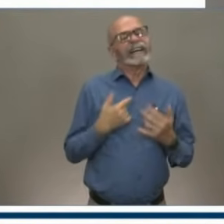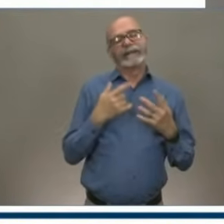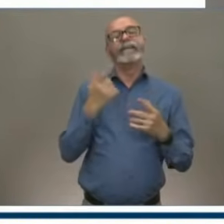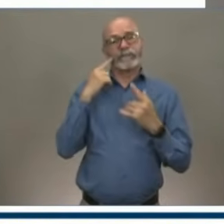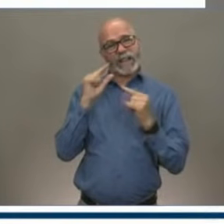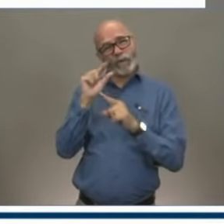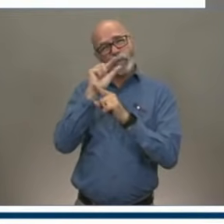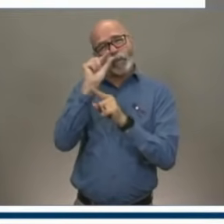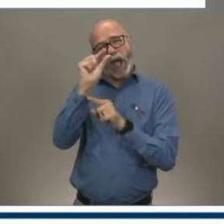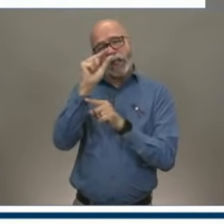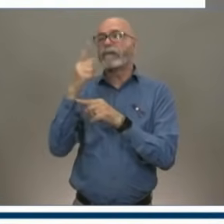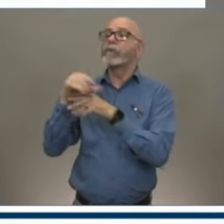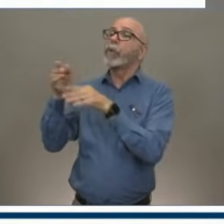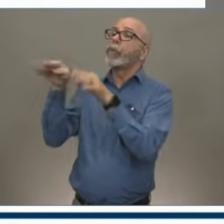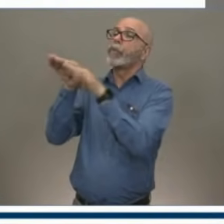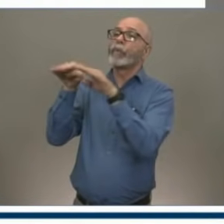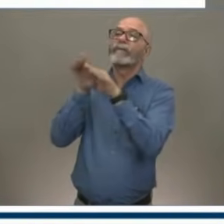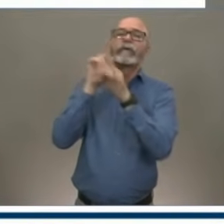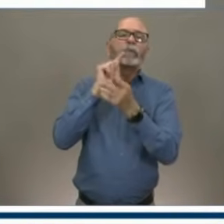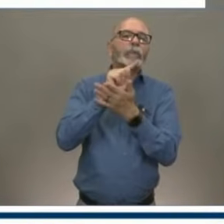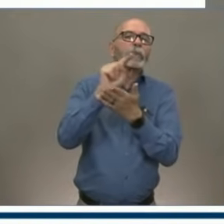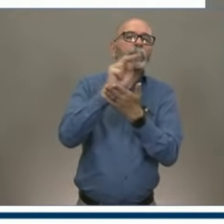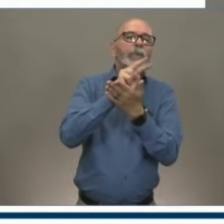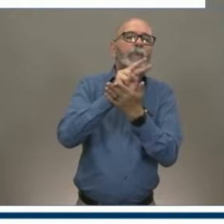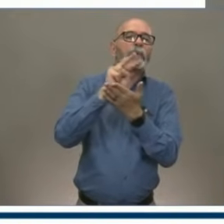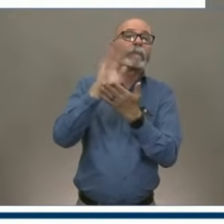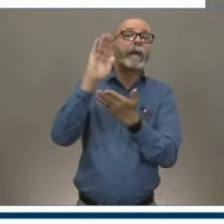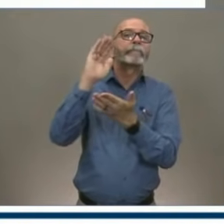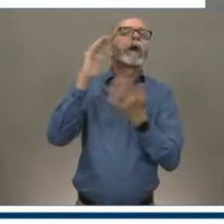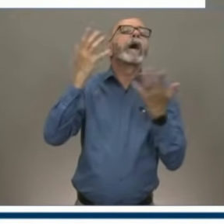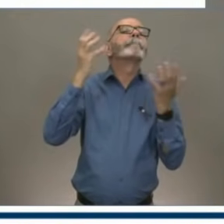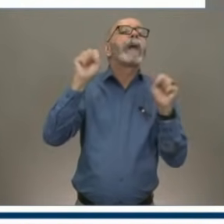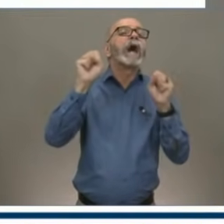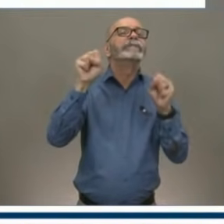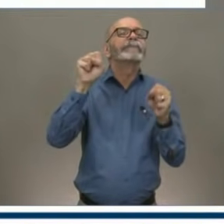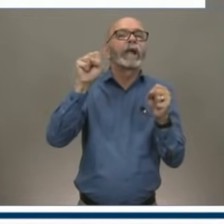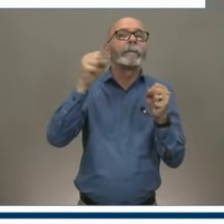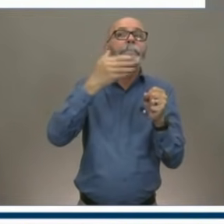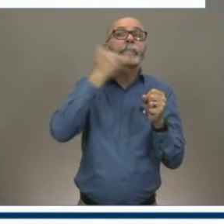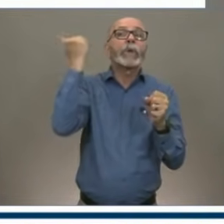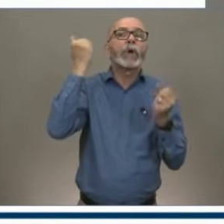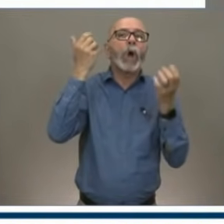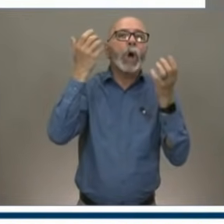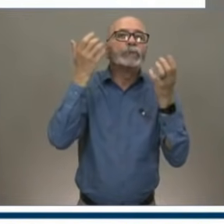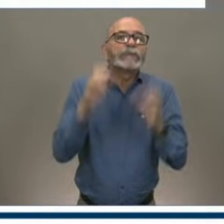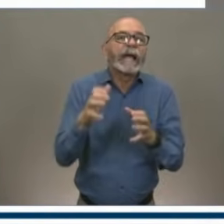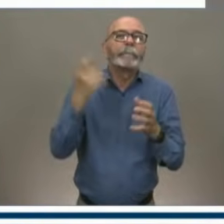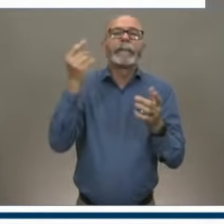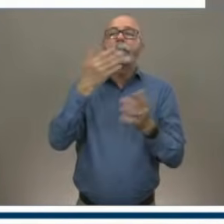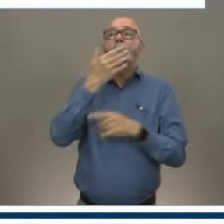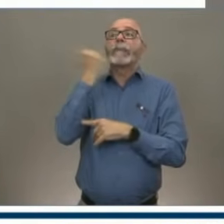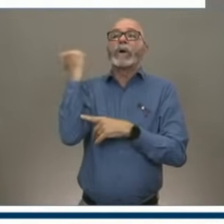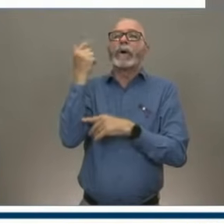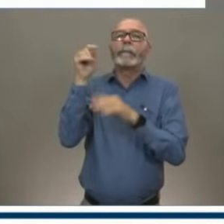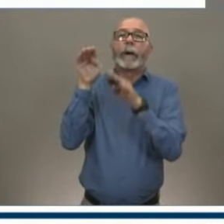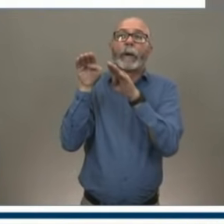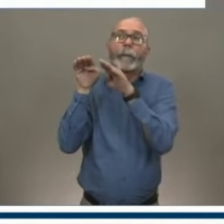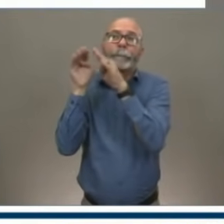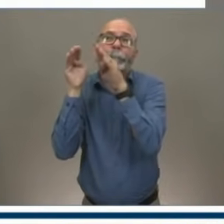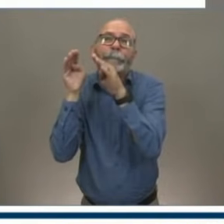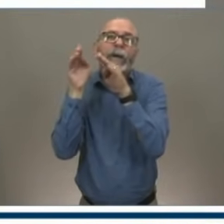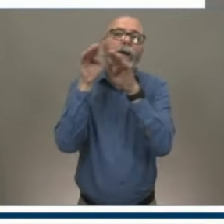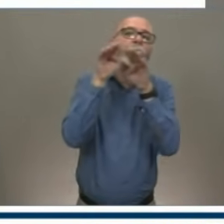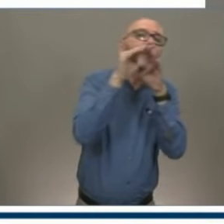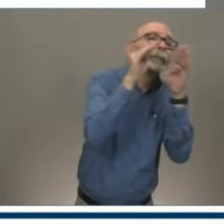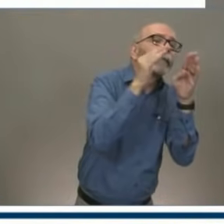better position we'll be to be able to have some slight relaxation as we enter the holiday weeks